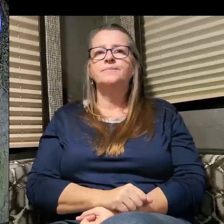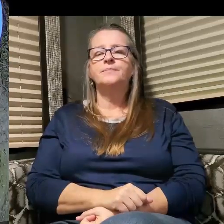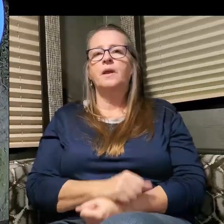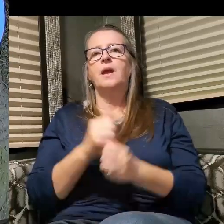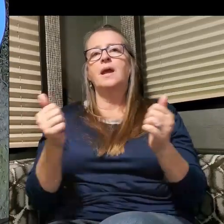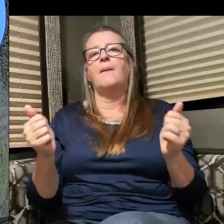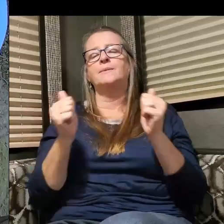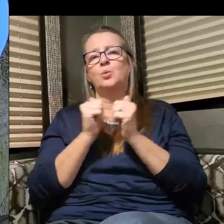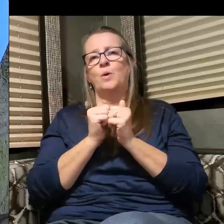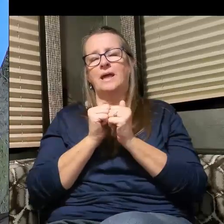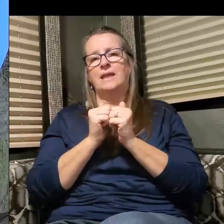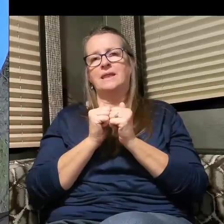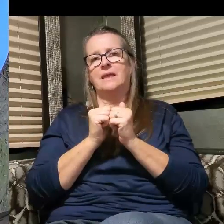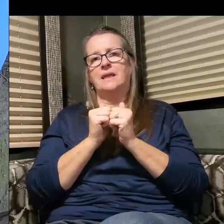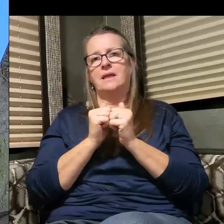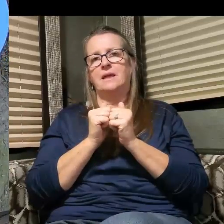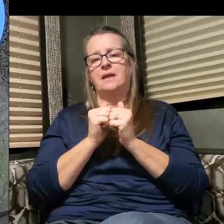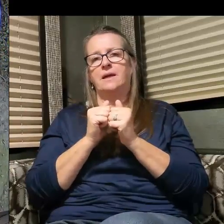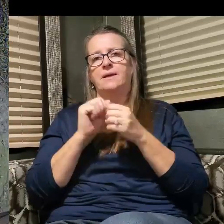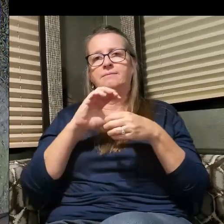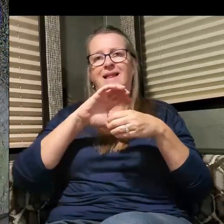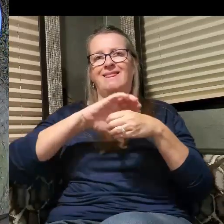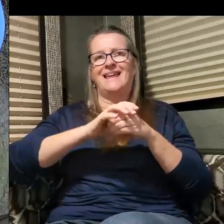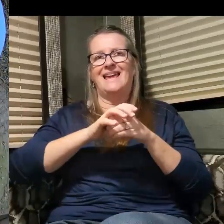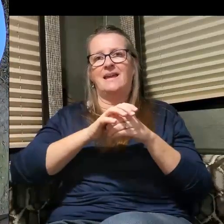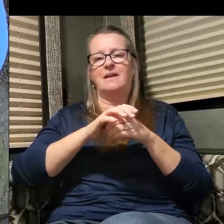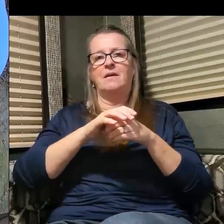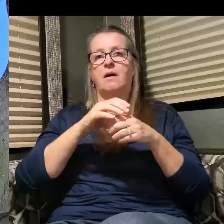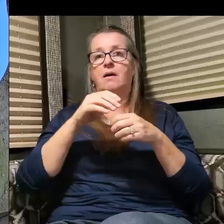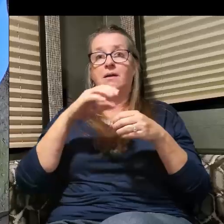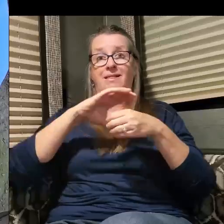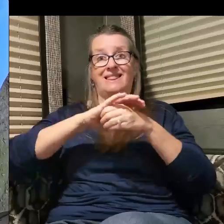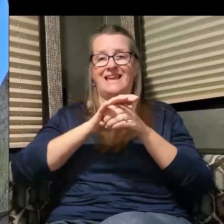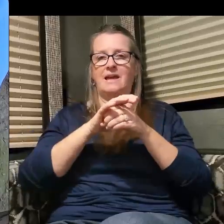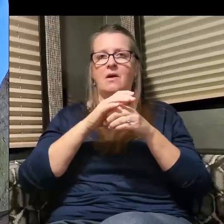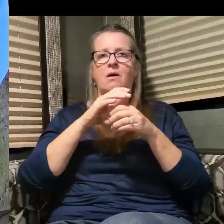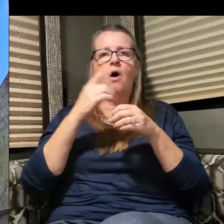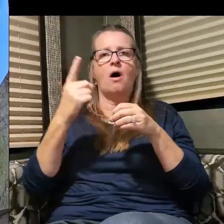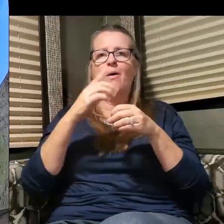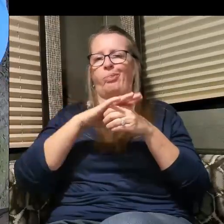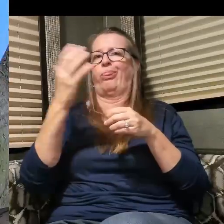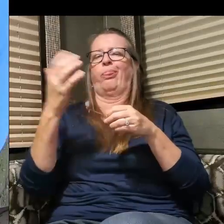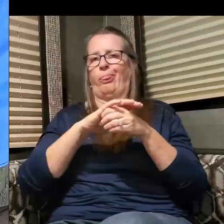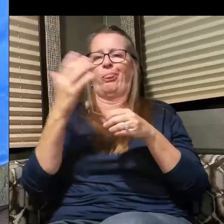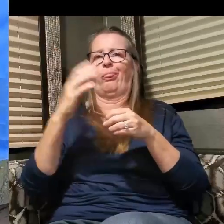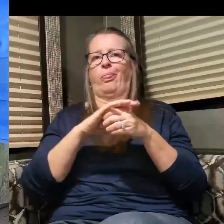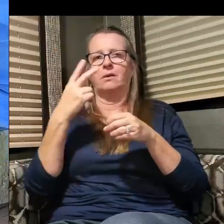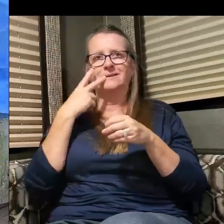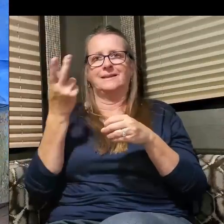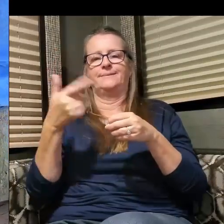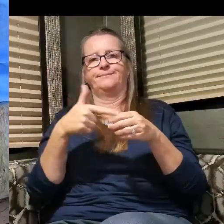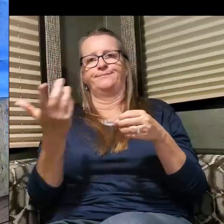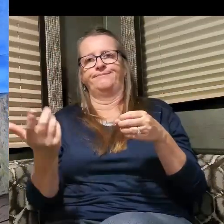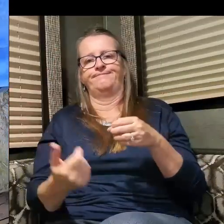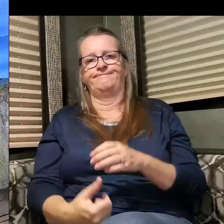Okay, and it comes with a lid to put on here. Oh, a lid that almost never stays on. Oh, there it goes.